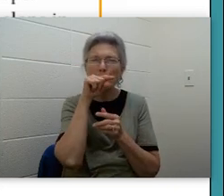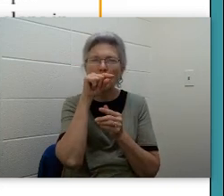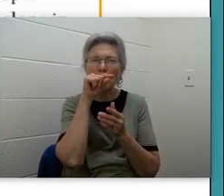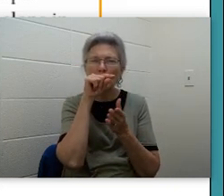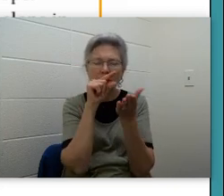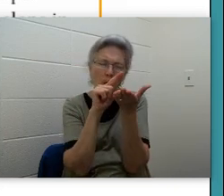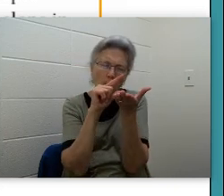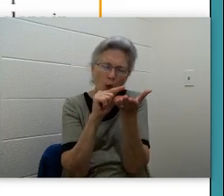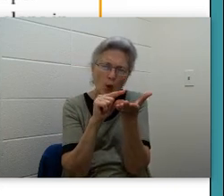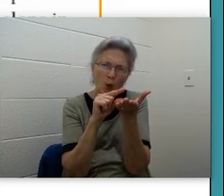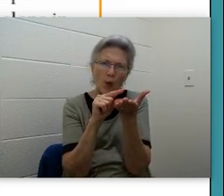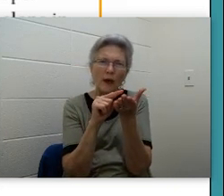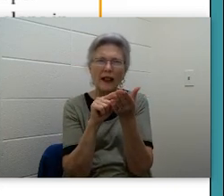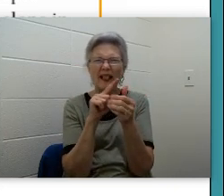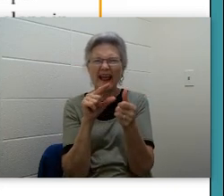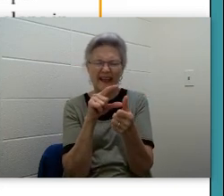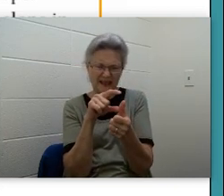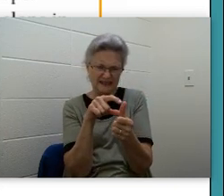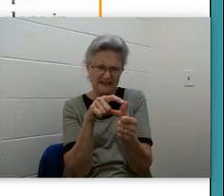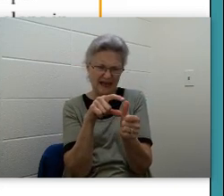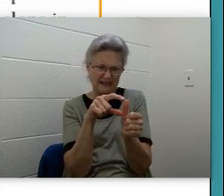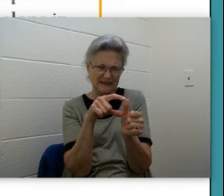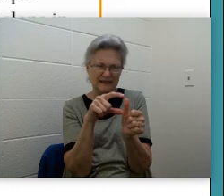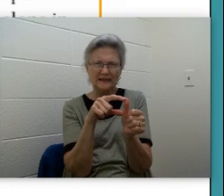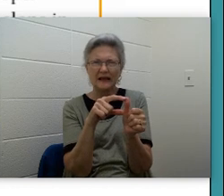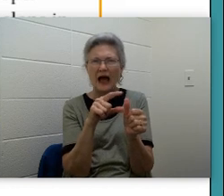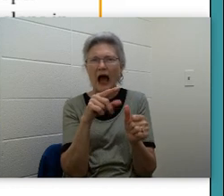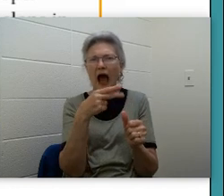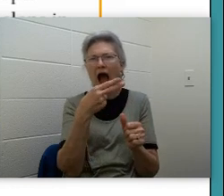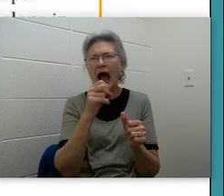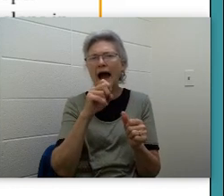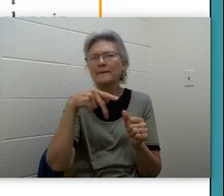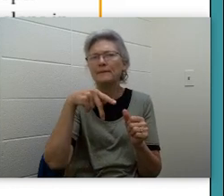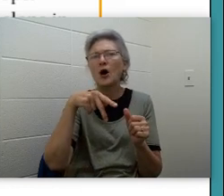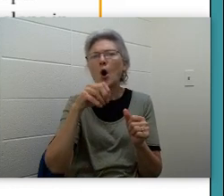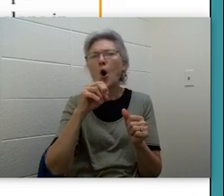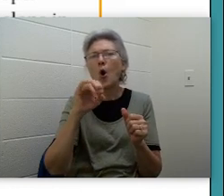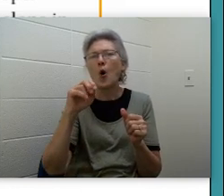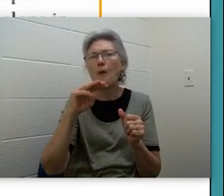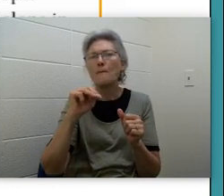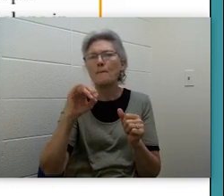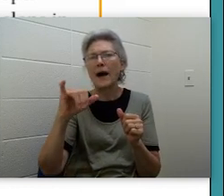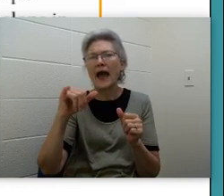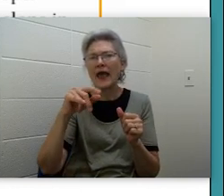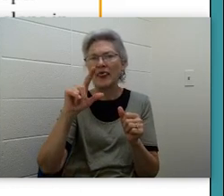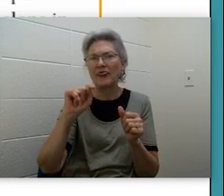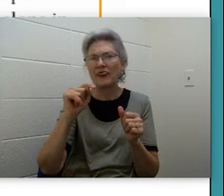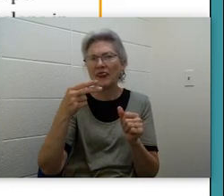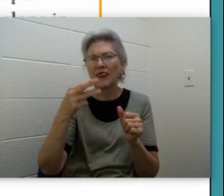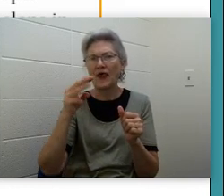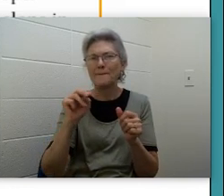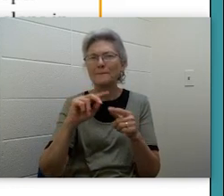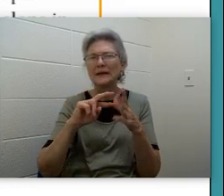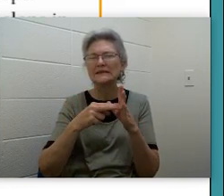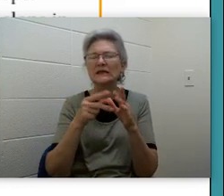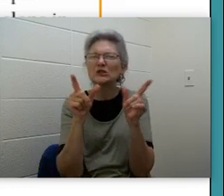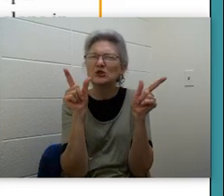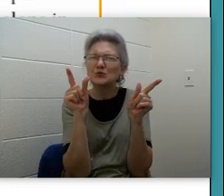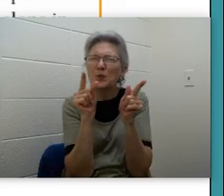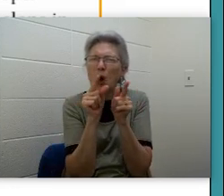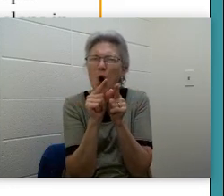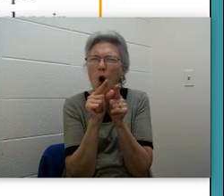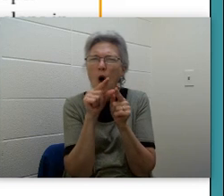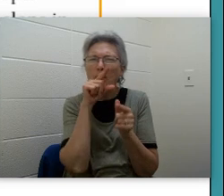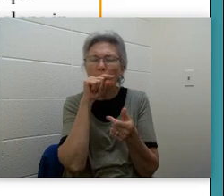described it as a hop on my thumb. That's just another way to say very small bird. We also knew